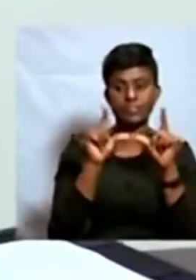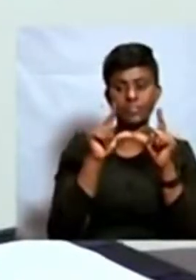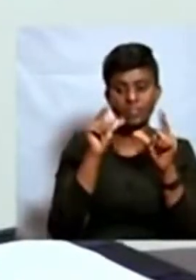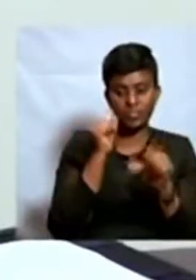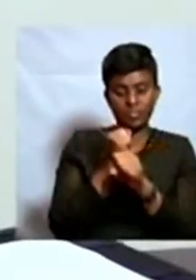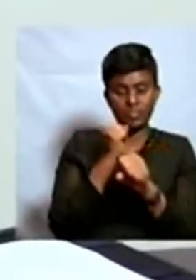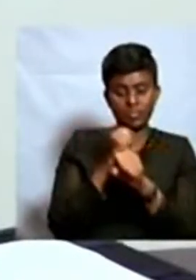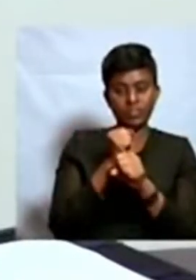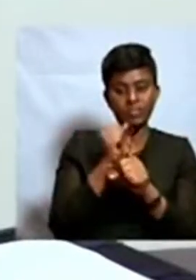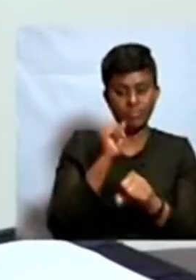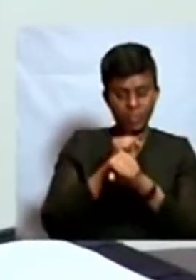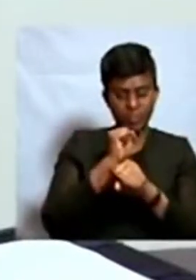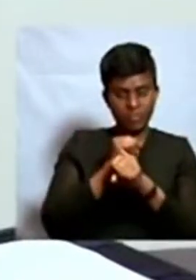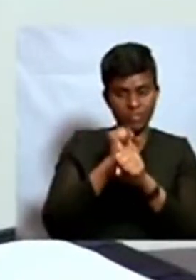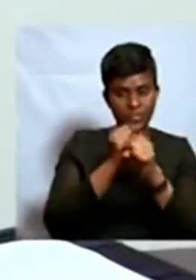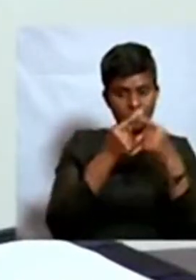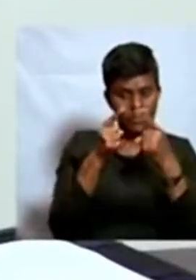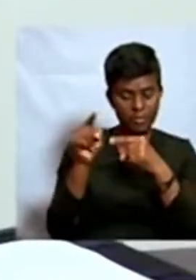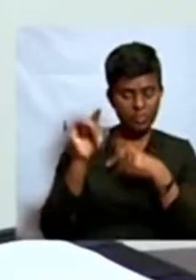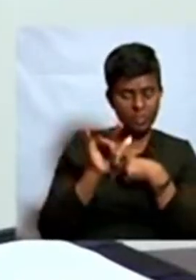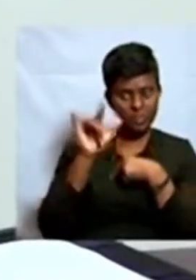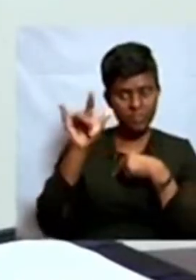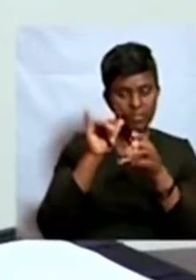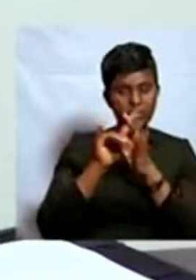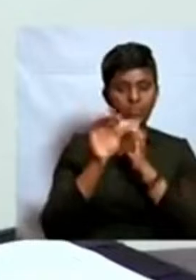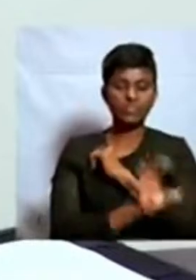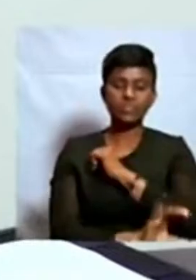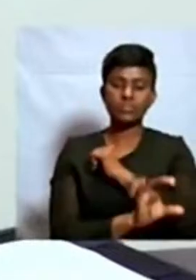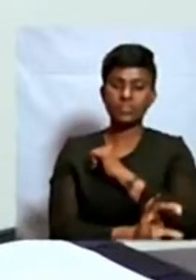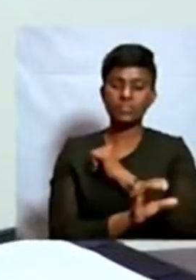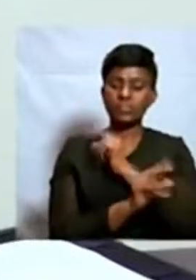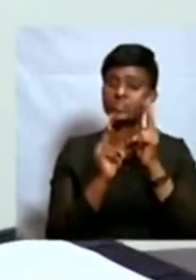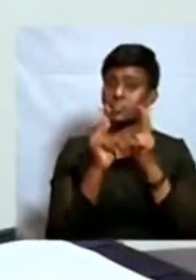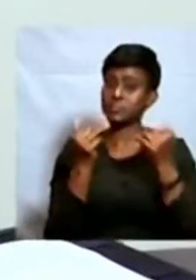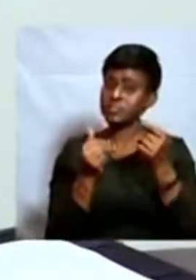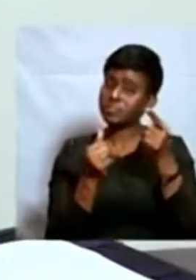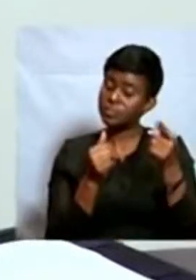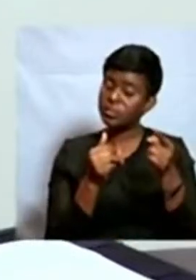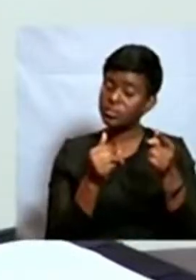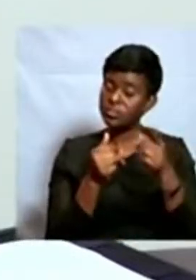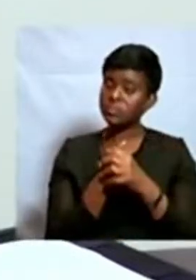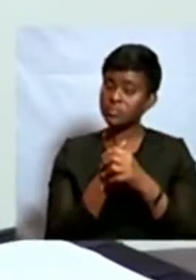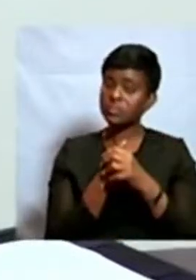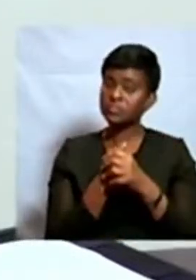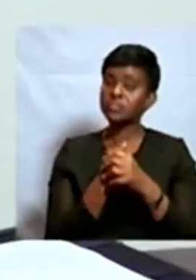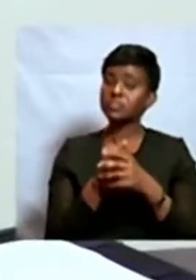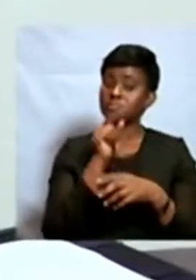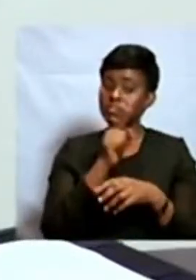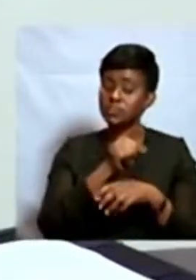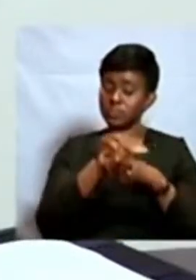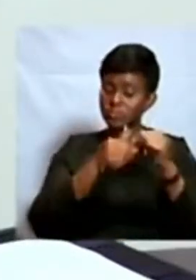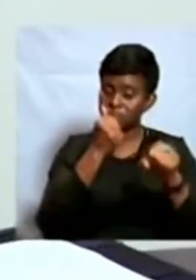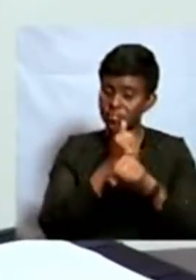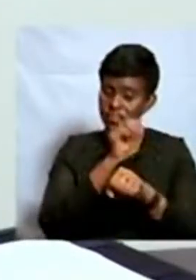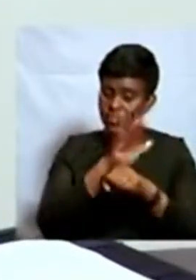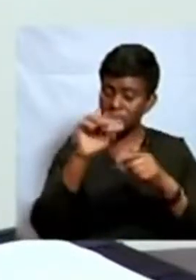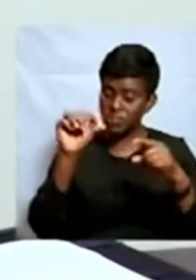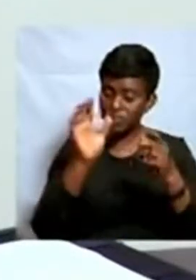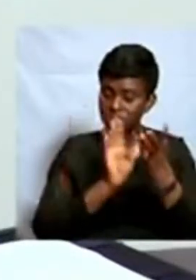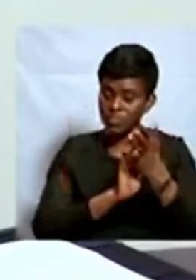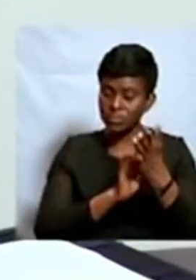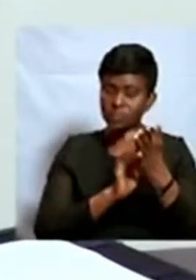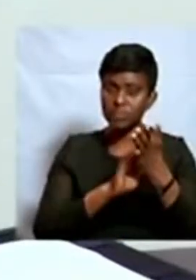operate different types of aircraft in the country. So that the establishment of a training